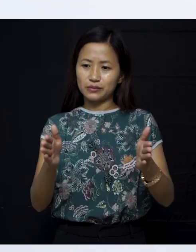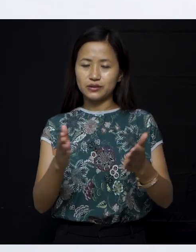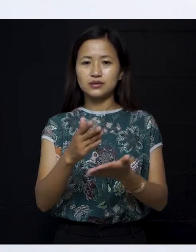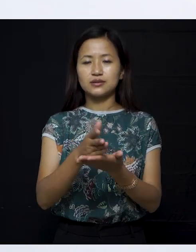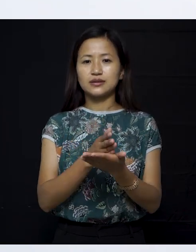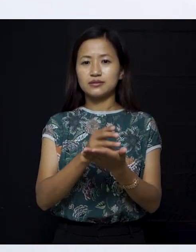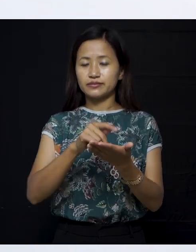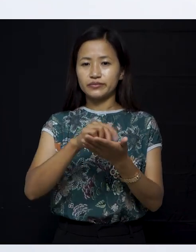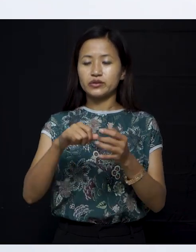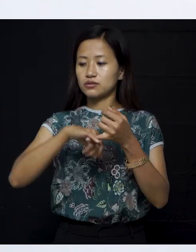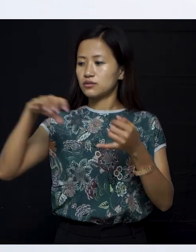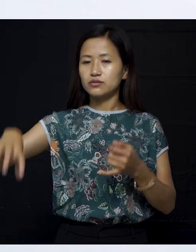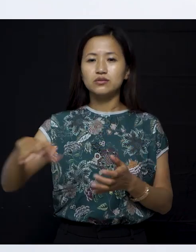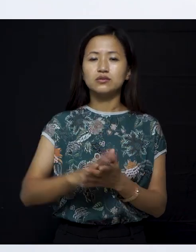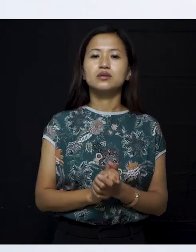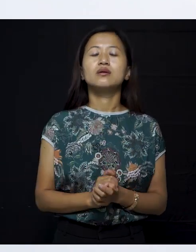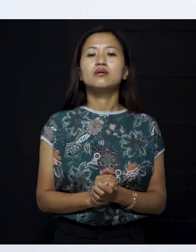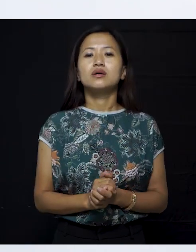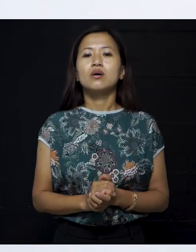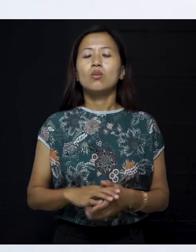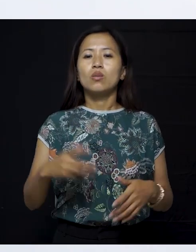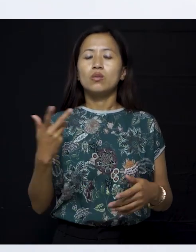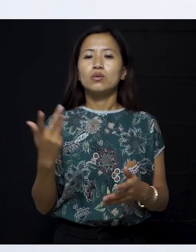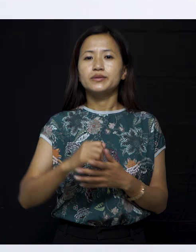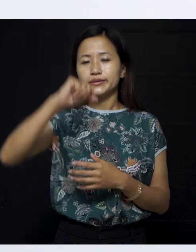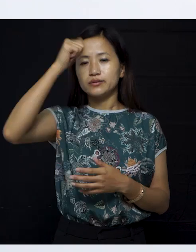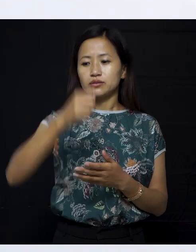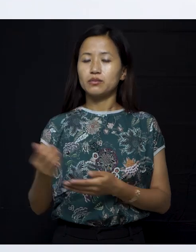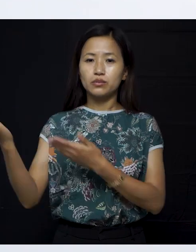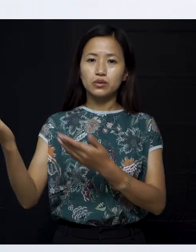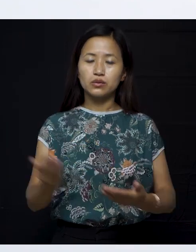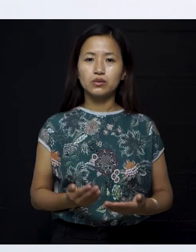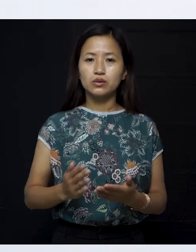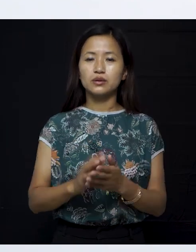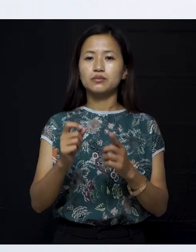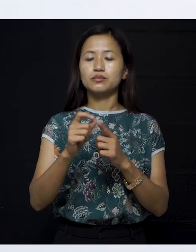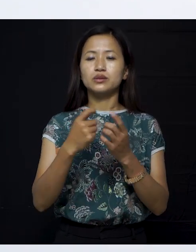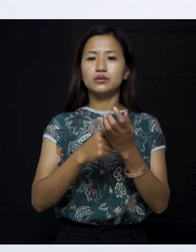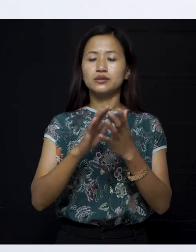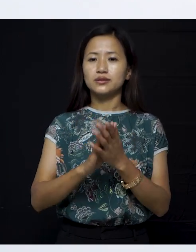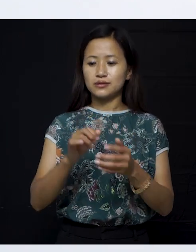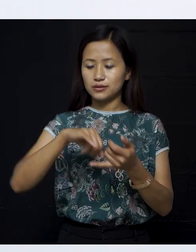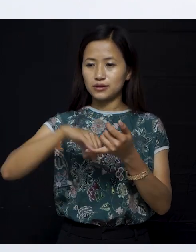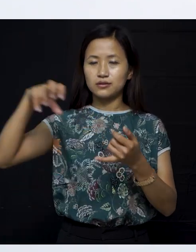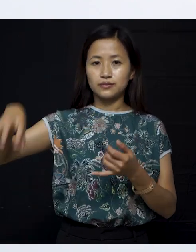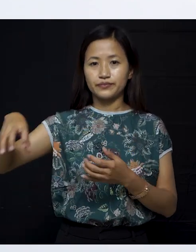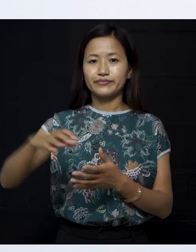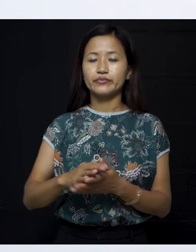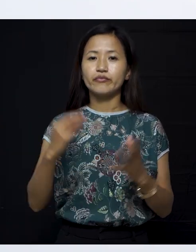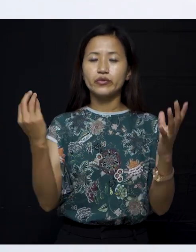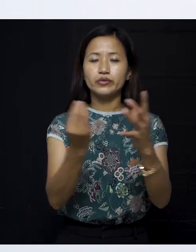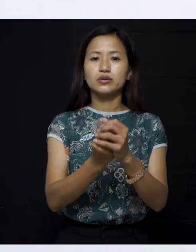500 princely states, right? So India, what they did, they brought all these princely states together, and then